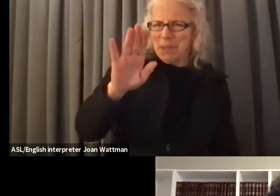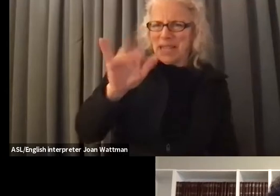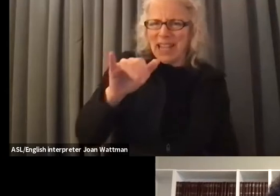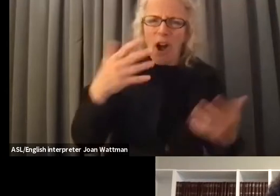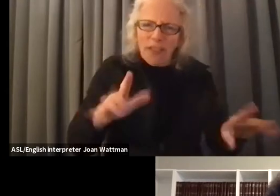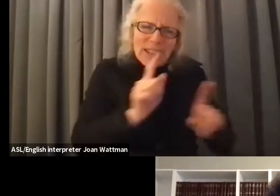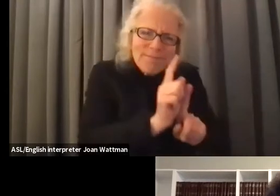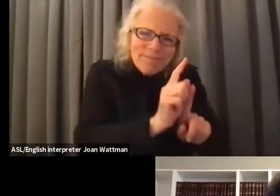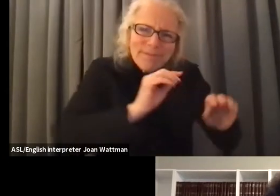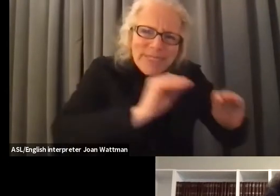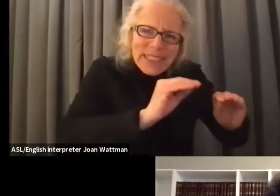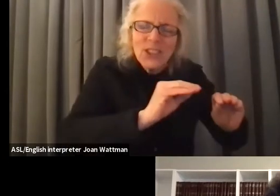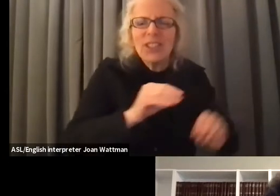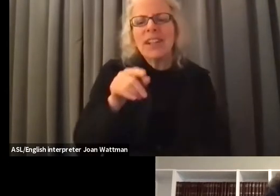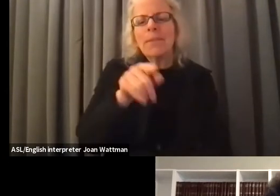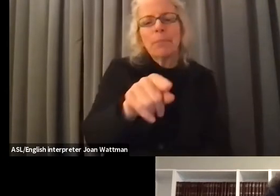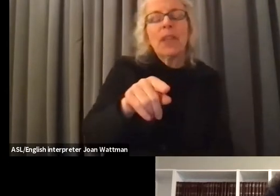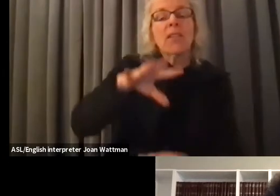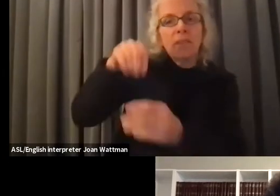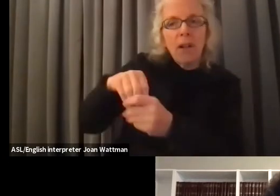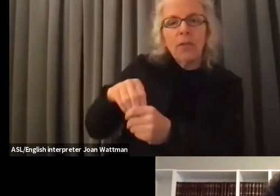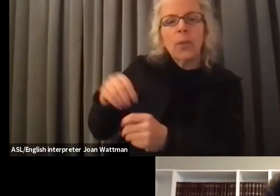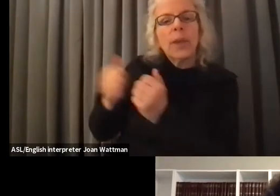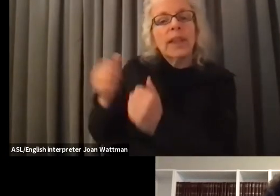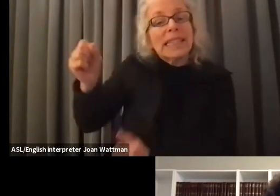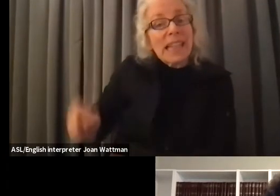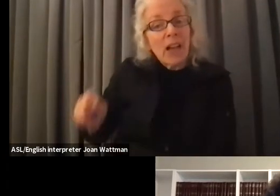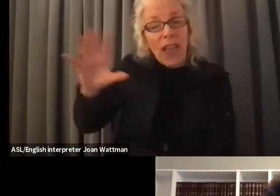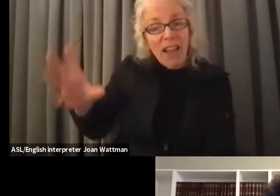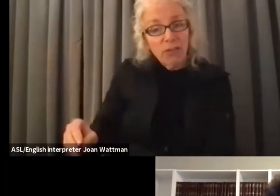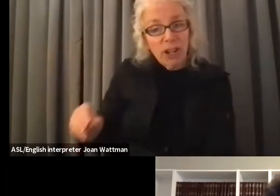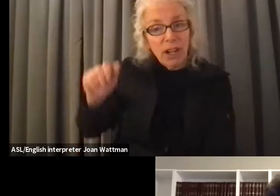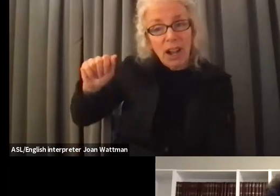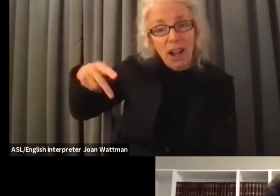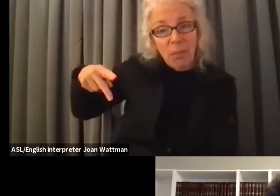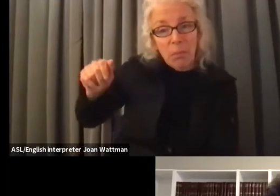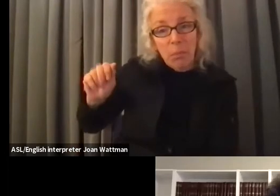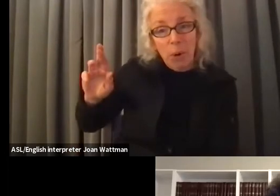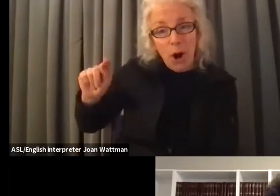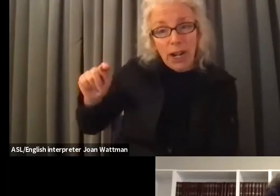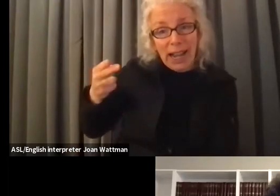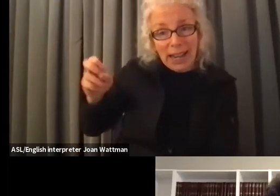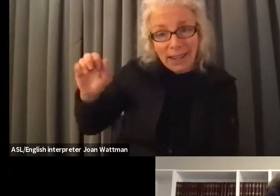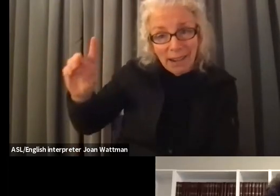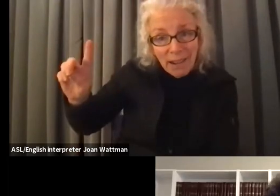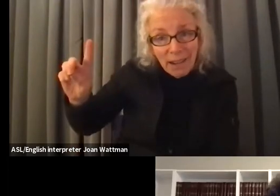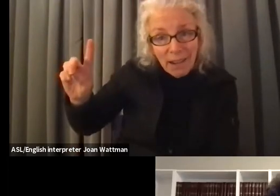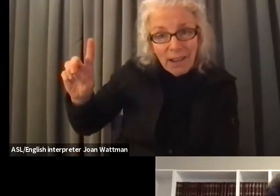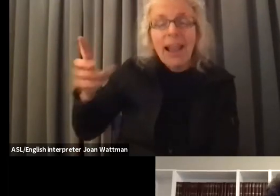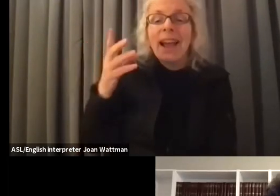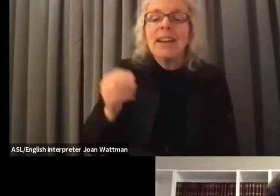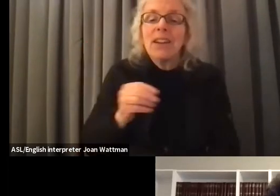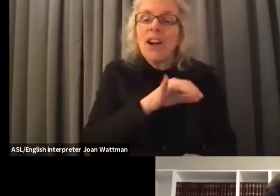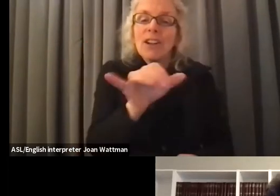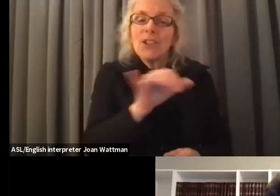in the anti-apartheid Free South Africa movement of the 1980s and a central leader in the anti-racism student movement of the